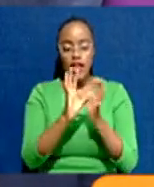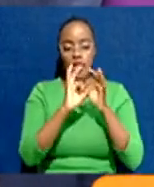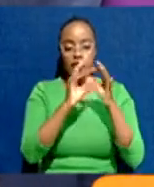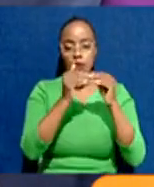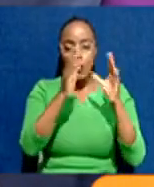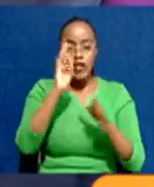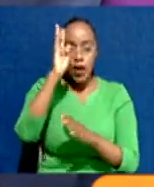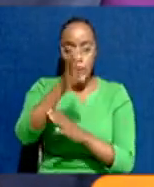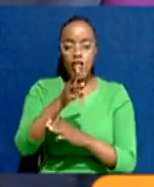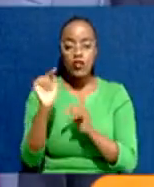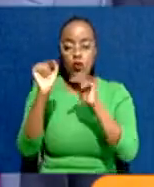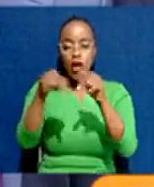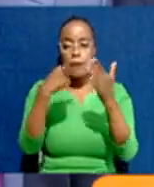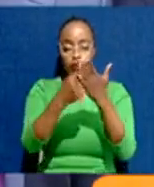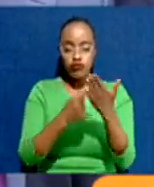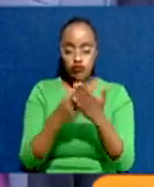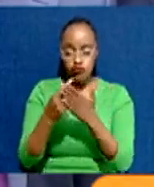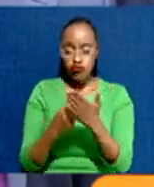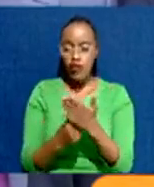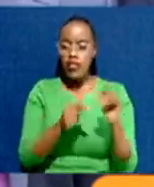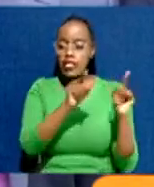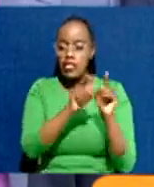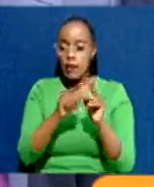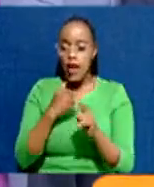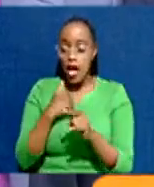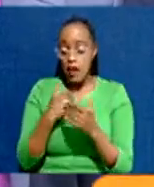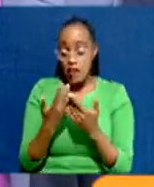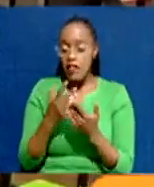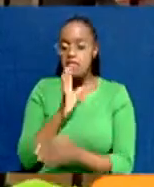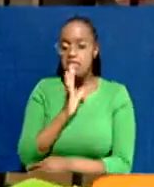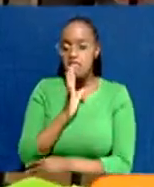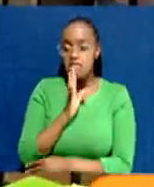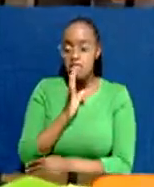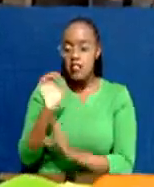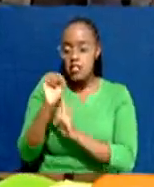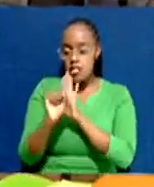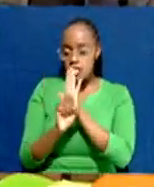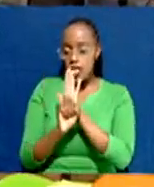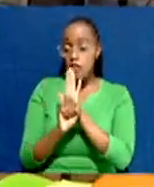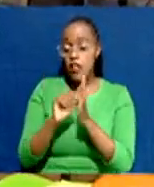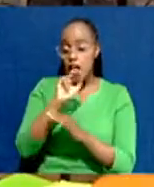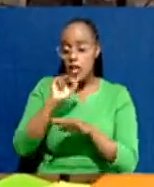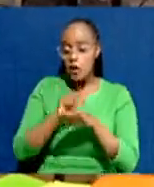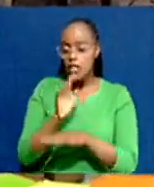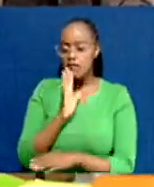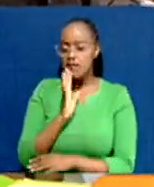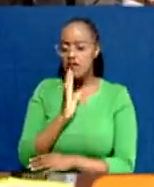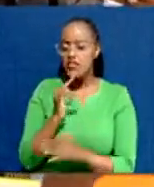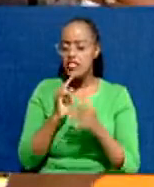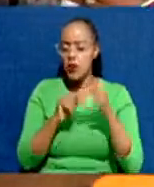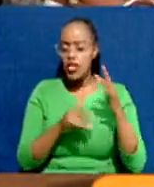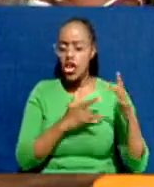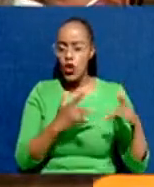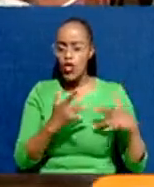leaders to attend the talks. In a wide-ranging State of the Nation address, the Anglican clergy also expressed concerns over